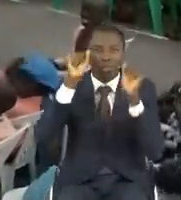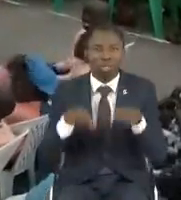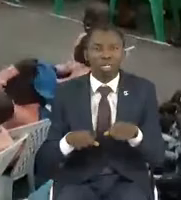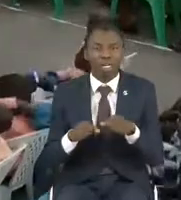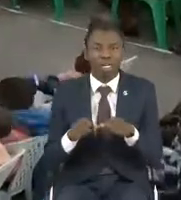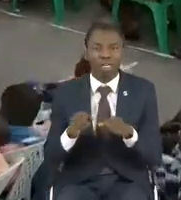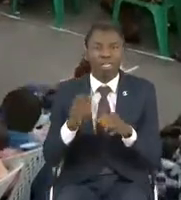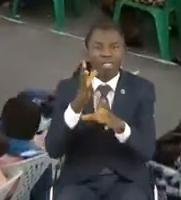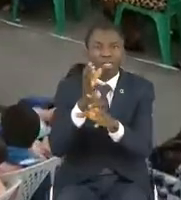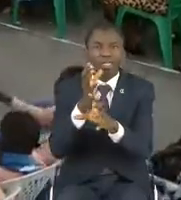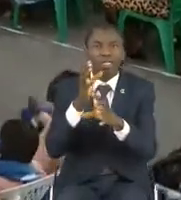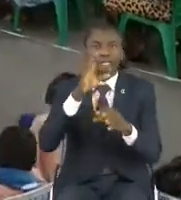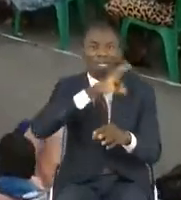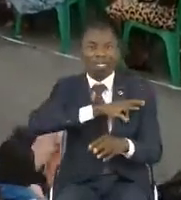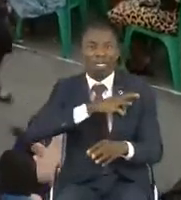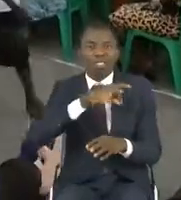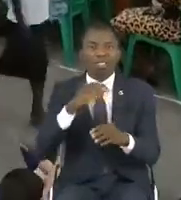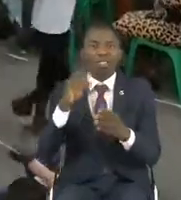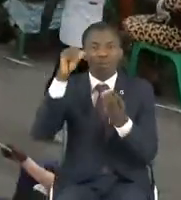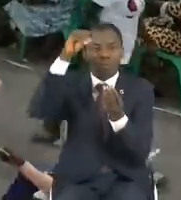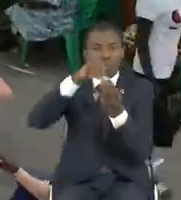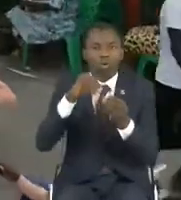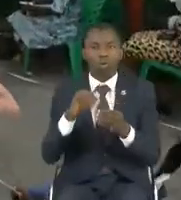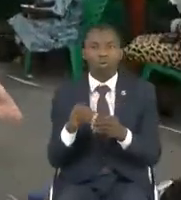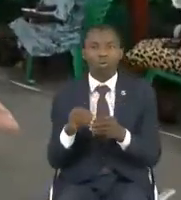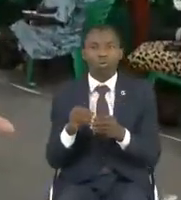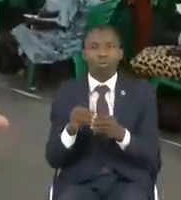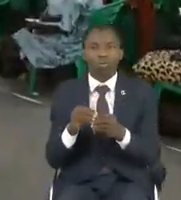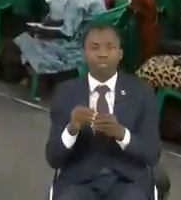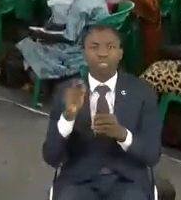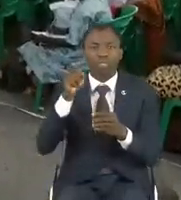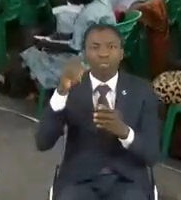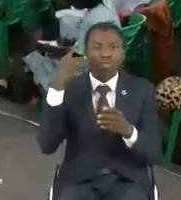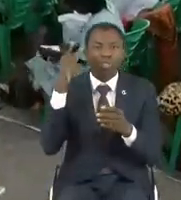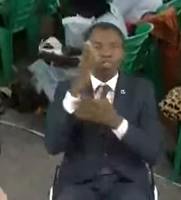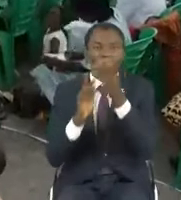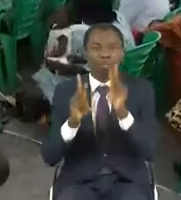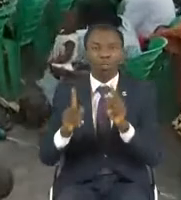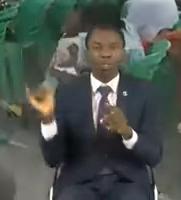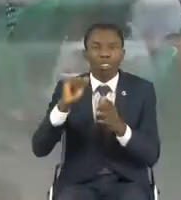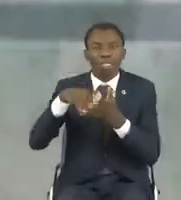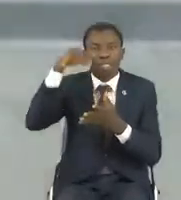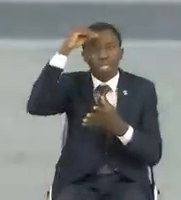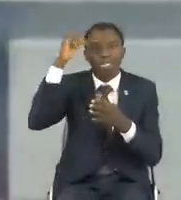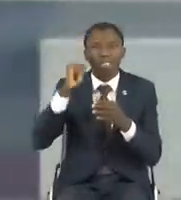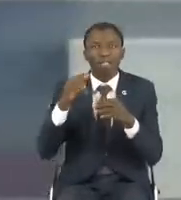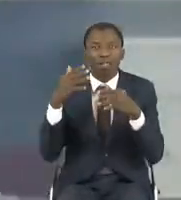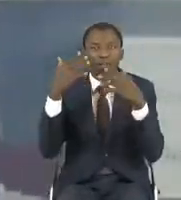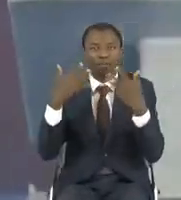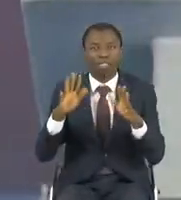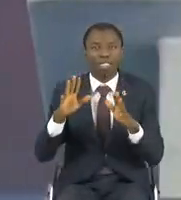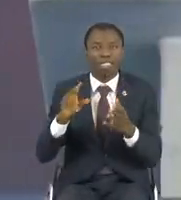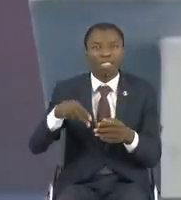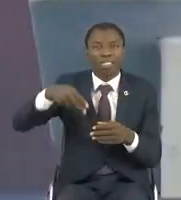earn more. You see the people who learned and they finished high school,